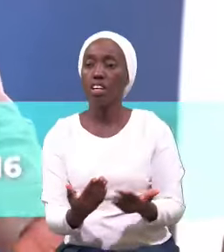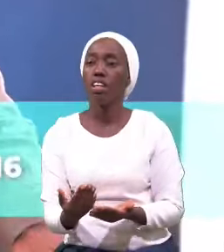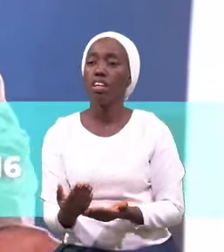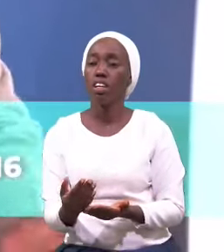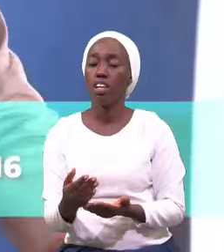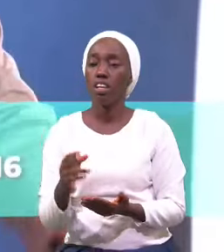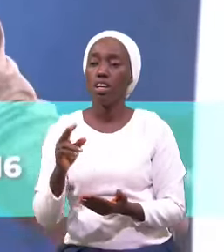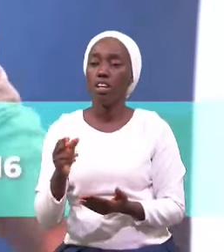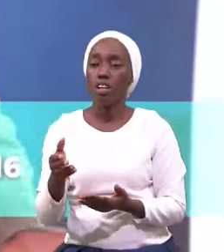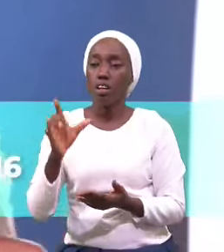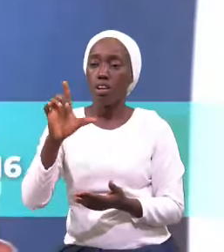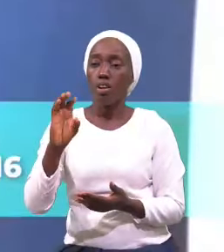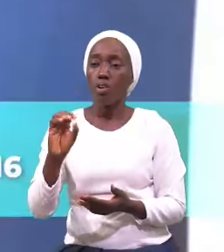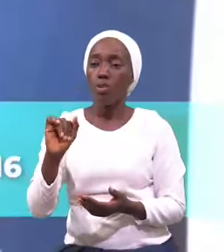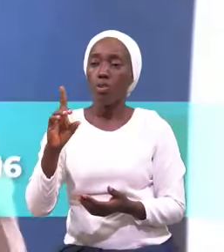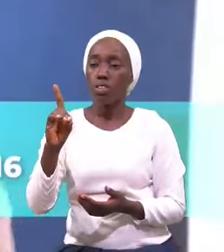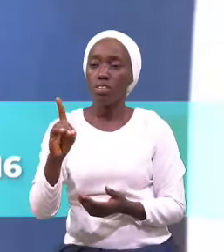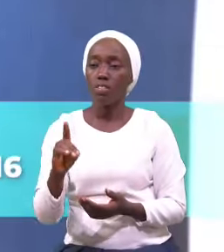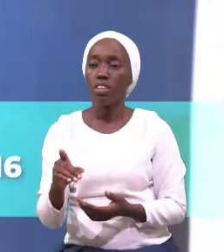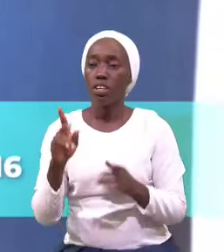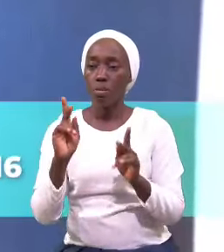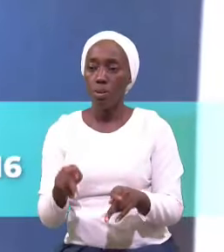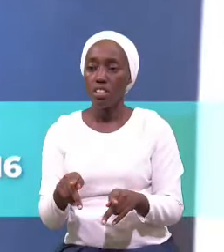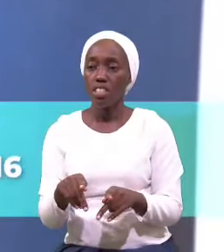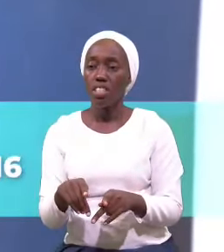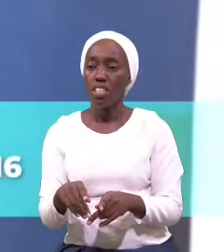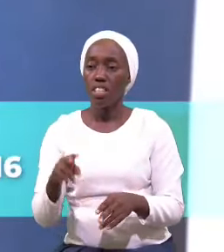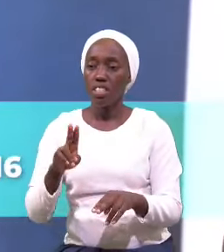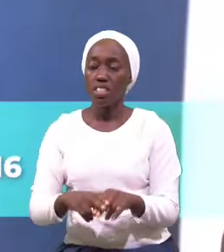sitting down there. She wants to help you carry the load.